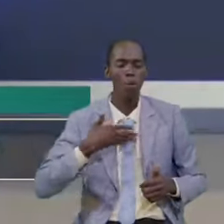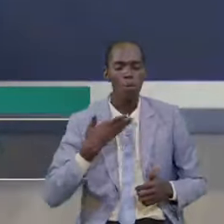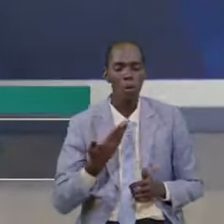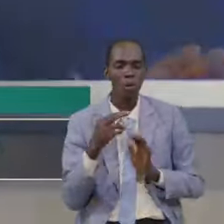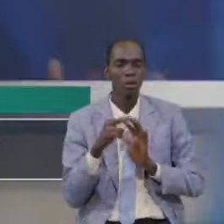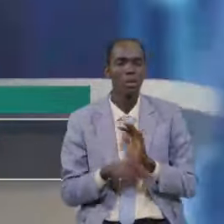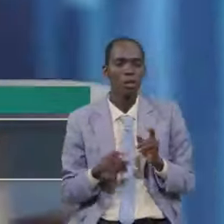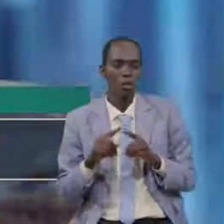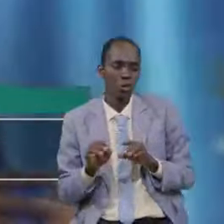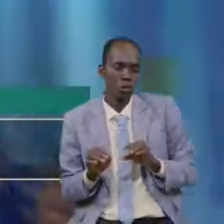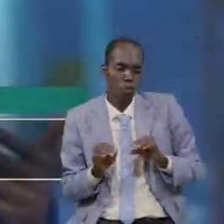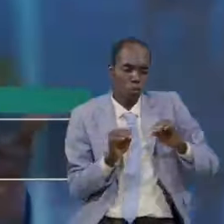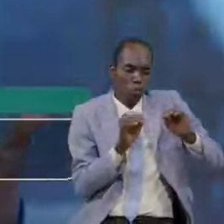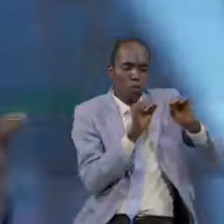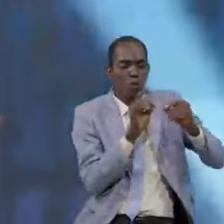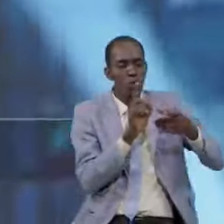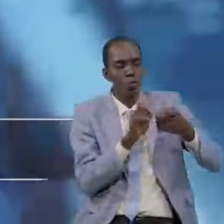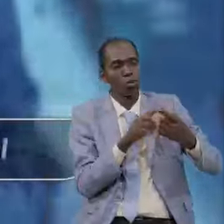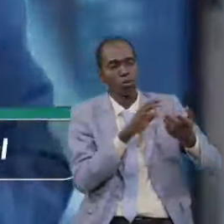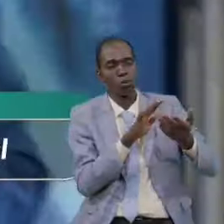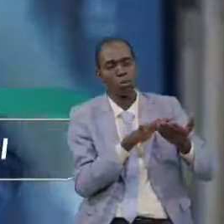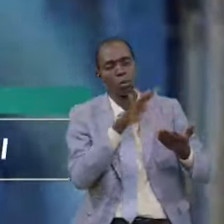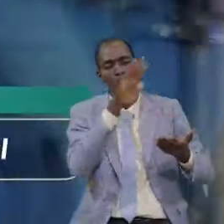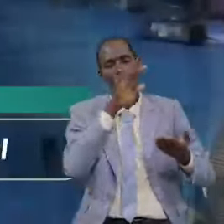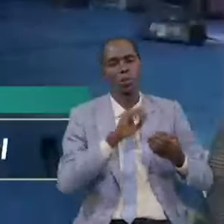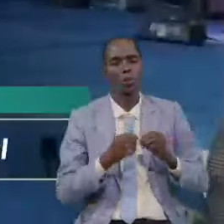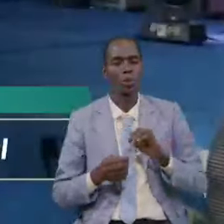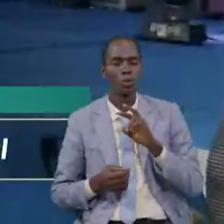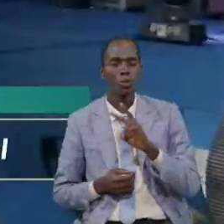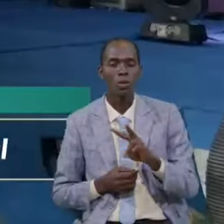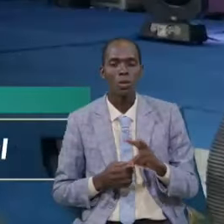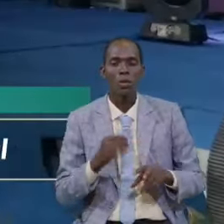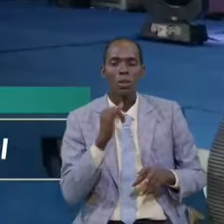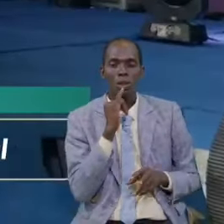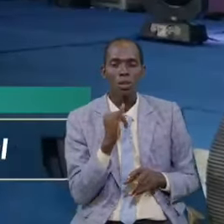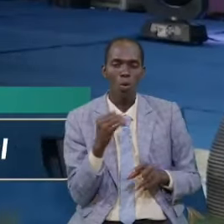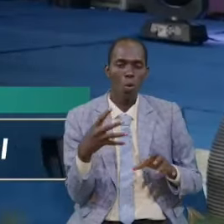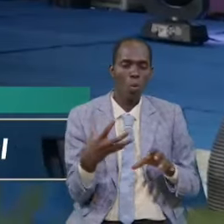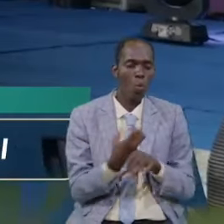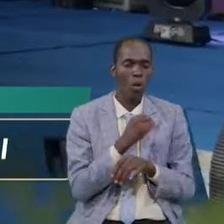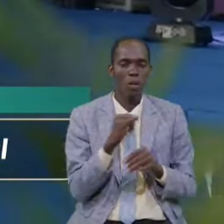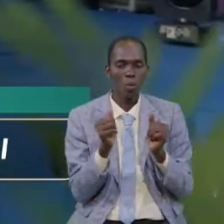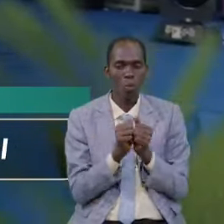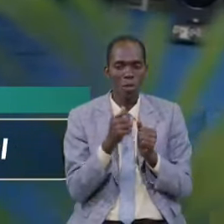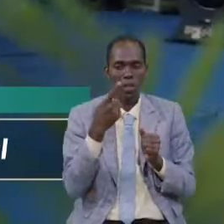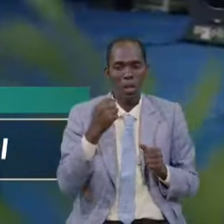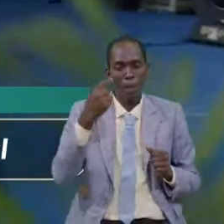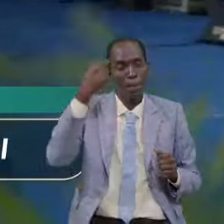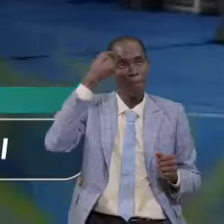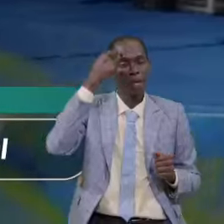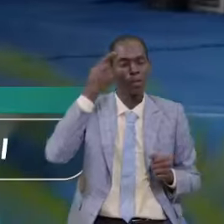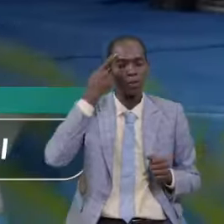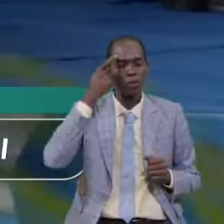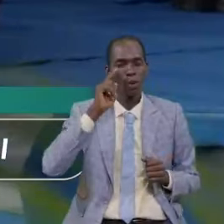is winning with the mind for your goal. Winning with the mind for your